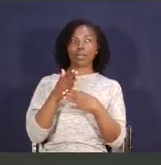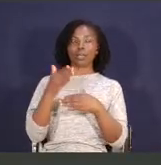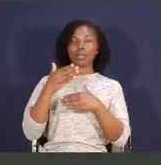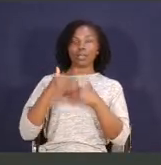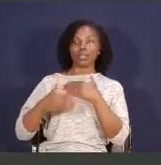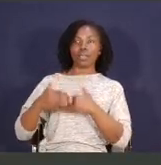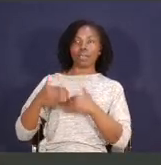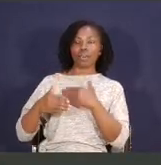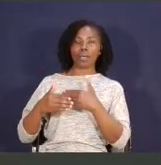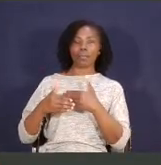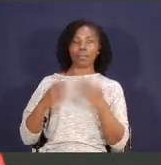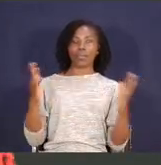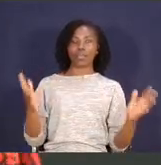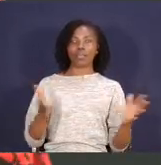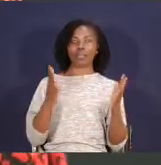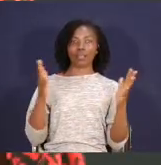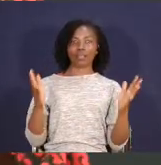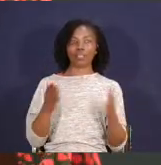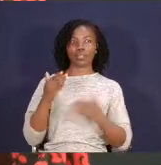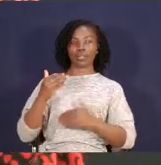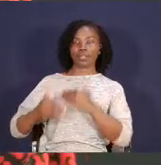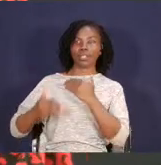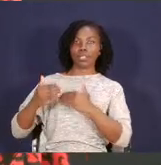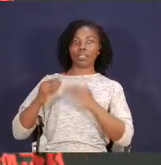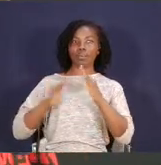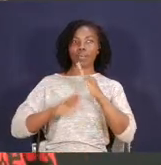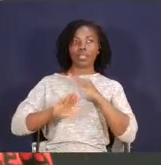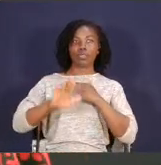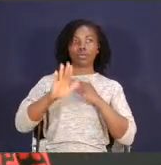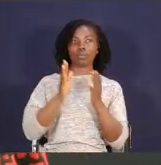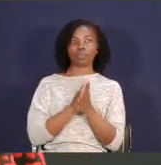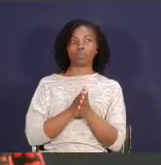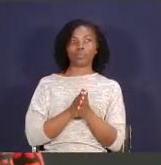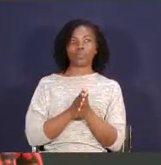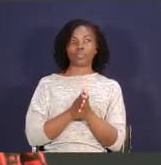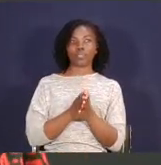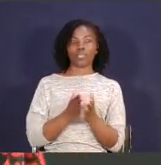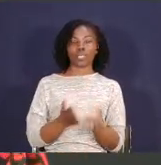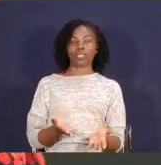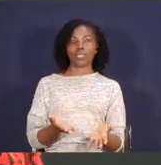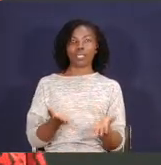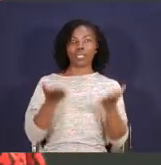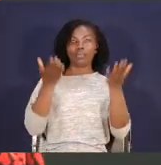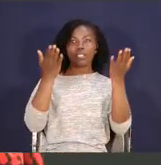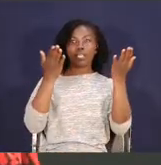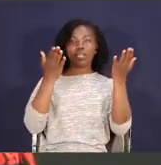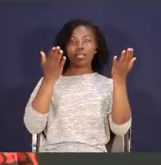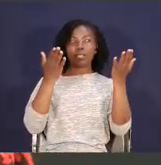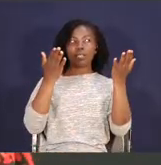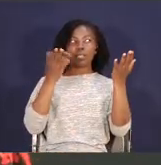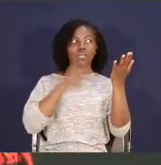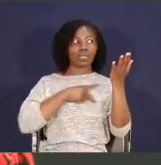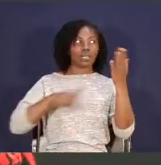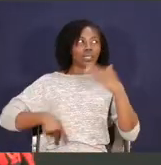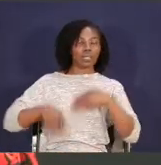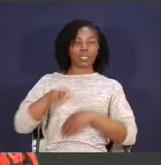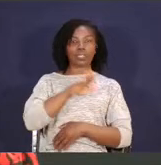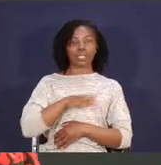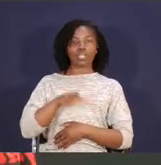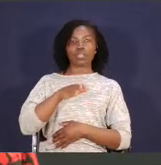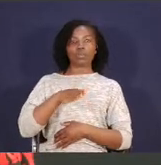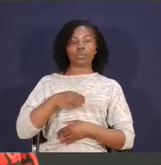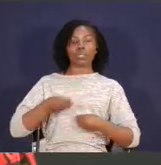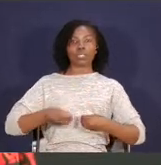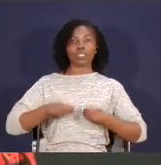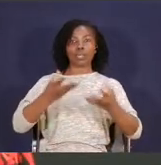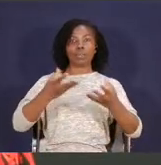them what you have learned, this being an uplifted kingdom supply. Just to remind you, we are standing with our